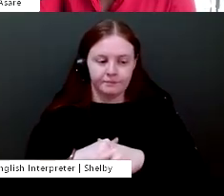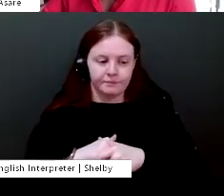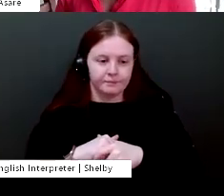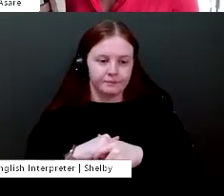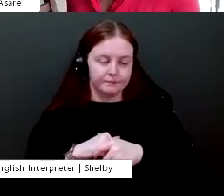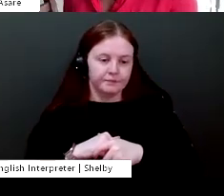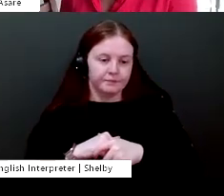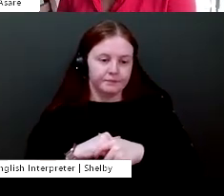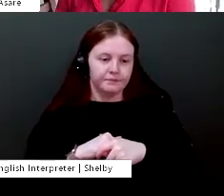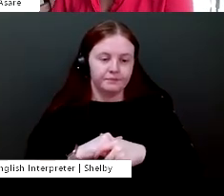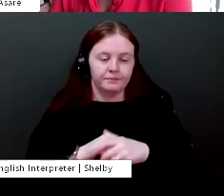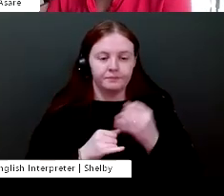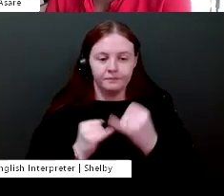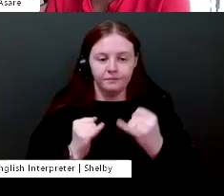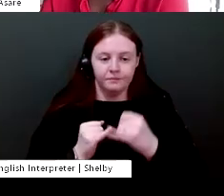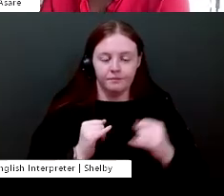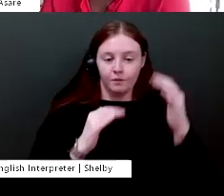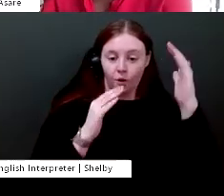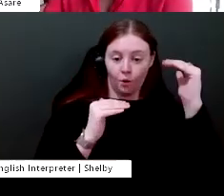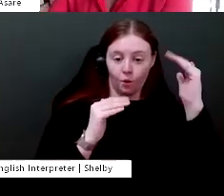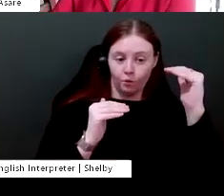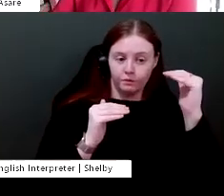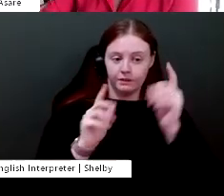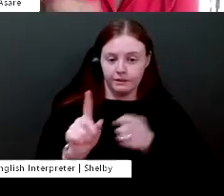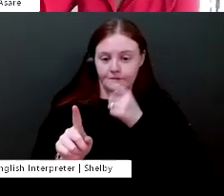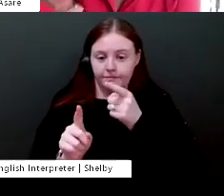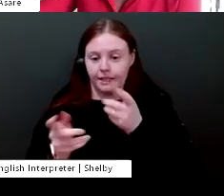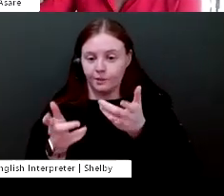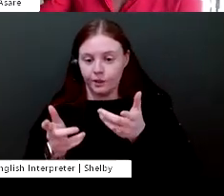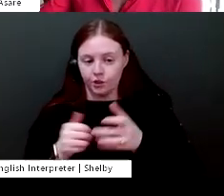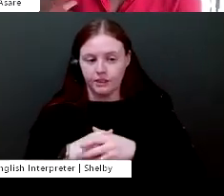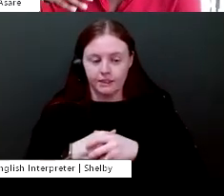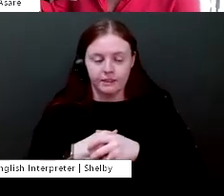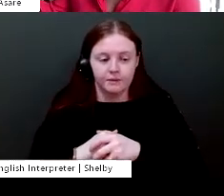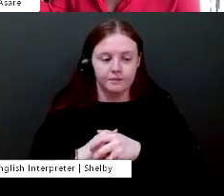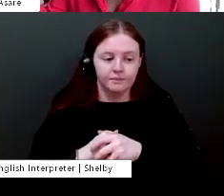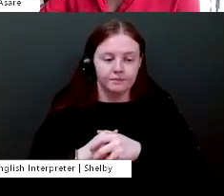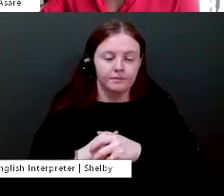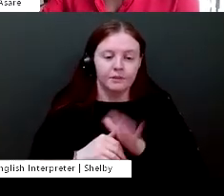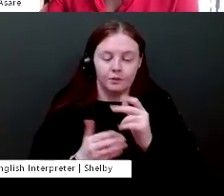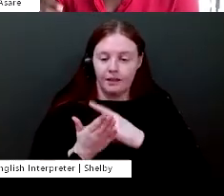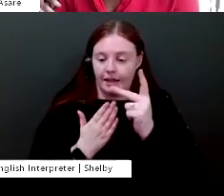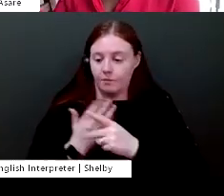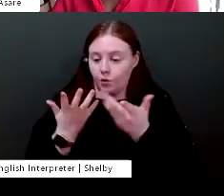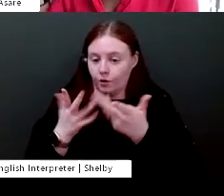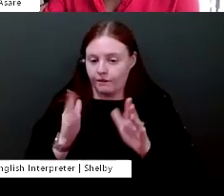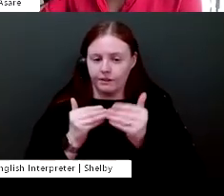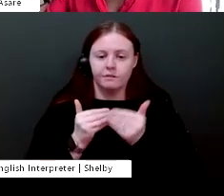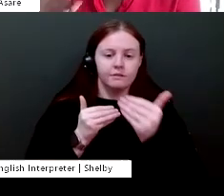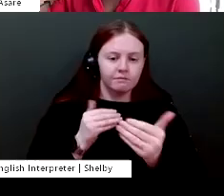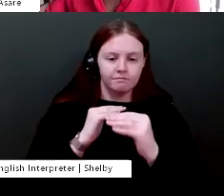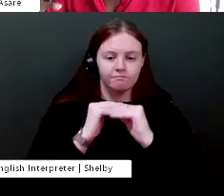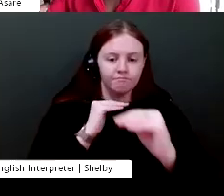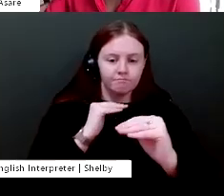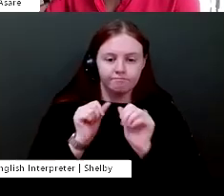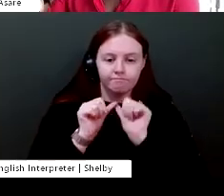And then the last thing, we have hopes and aspirations. And so really thinking beyond the program, thinking about sustainability, thinking about what's next